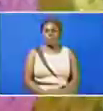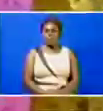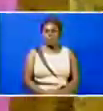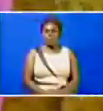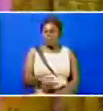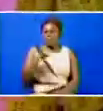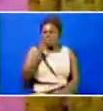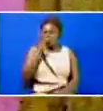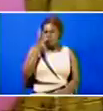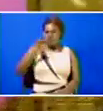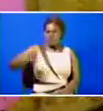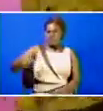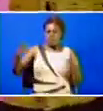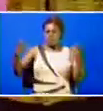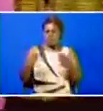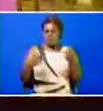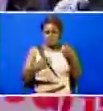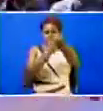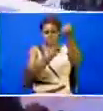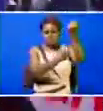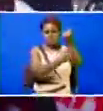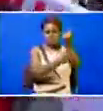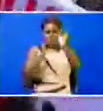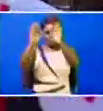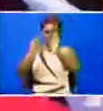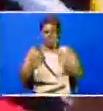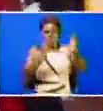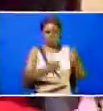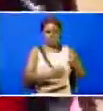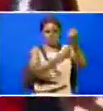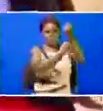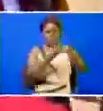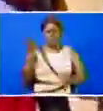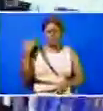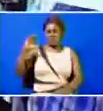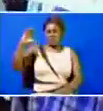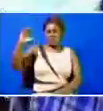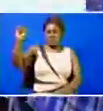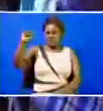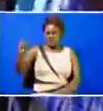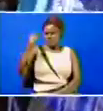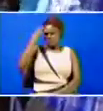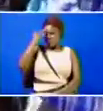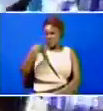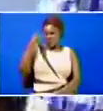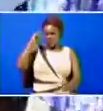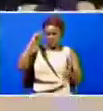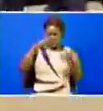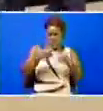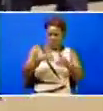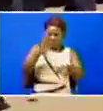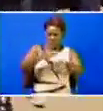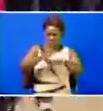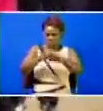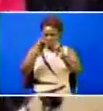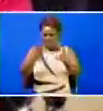in Nyeri Town, a group of his supporters staged demos in support of the former CS, claiming that he was targeted unfairly